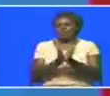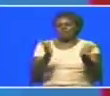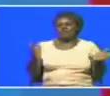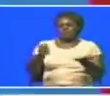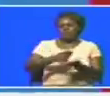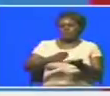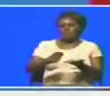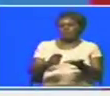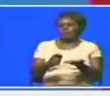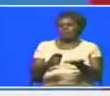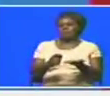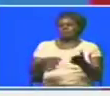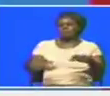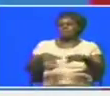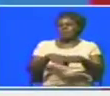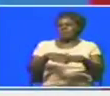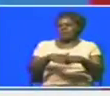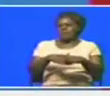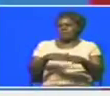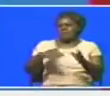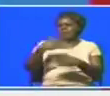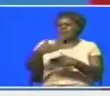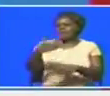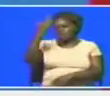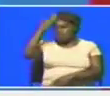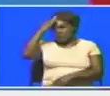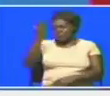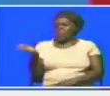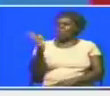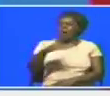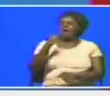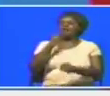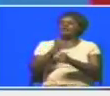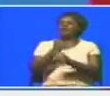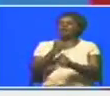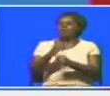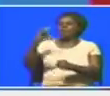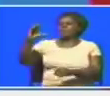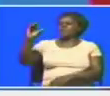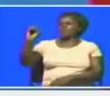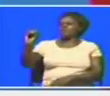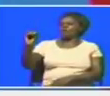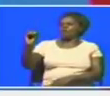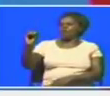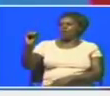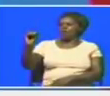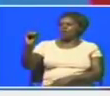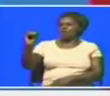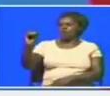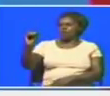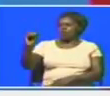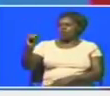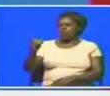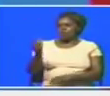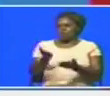secretary, George Gibore, gave their members until next Monday to resume duty. The clinical officers will, however, only offer outpatient